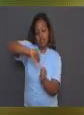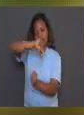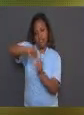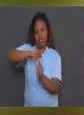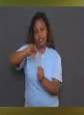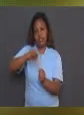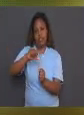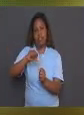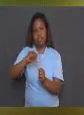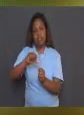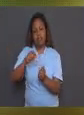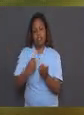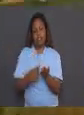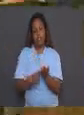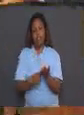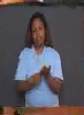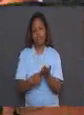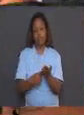to rebuild.